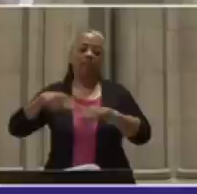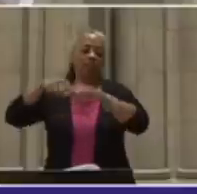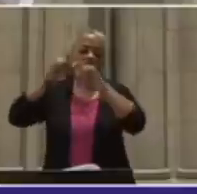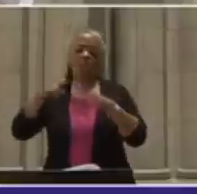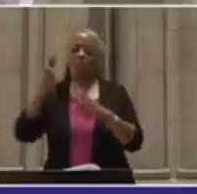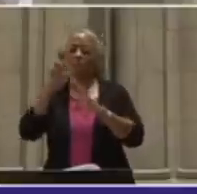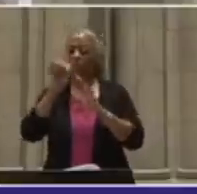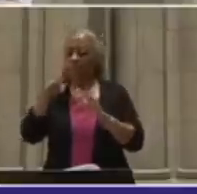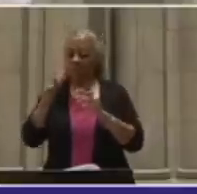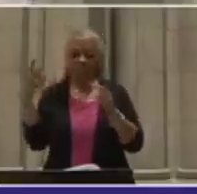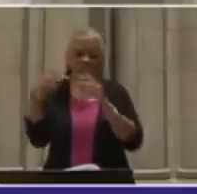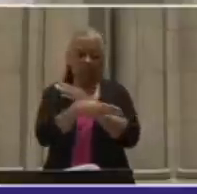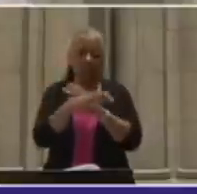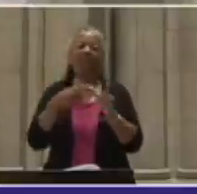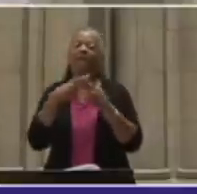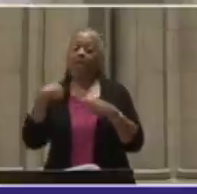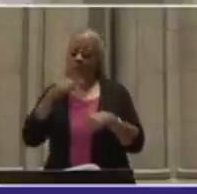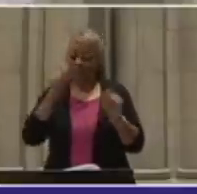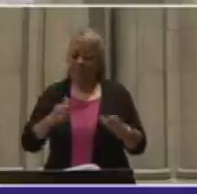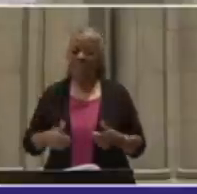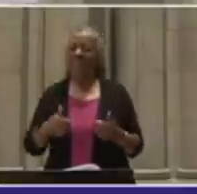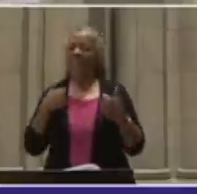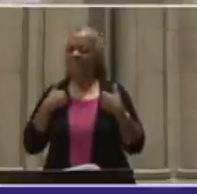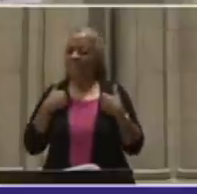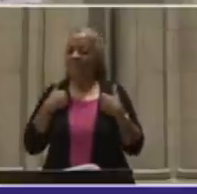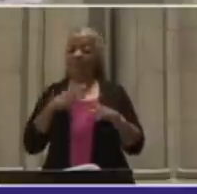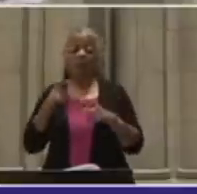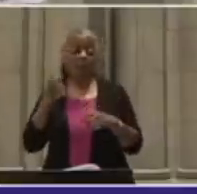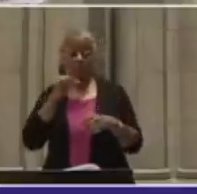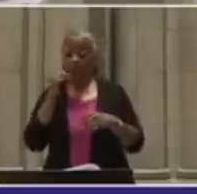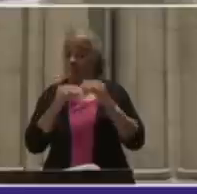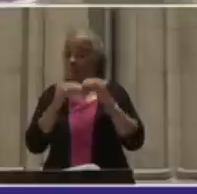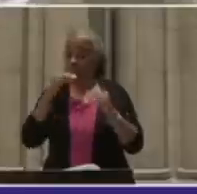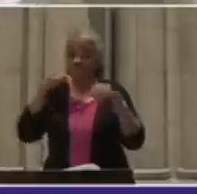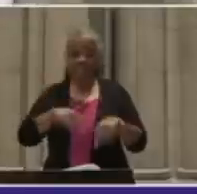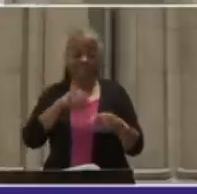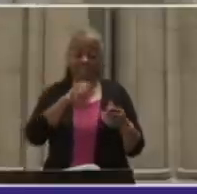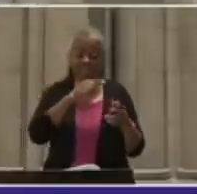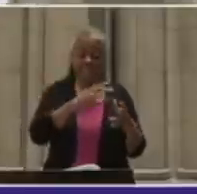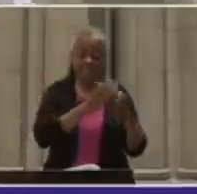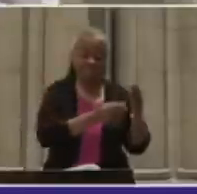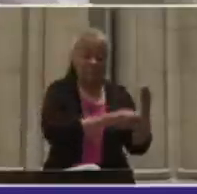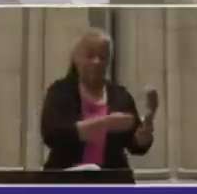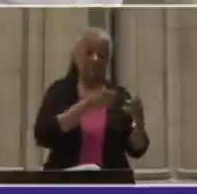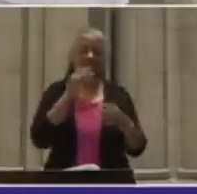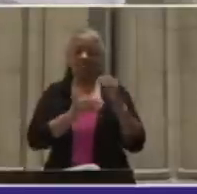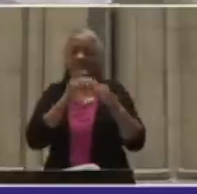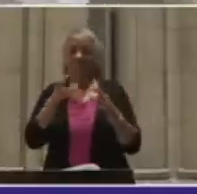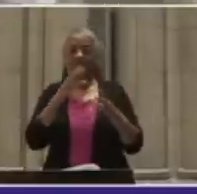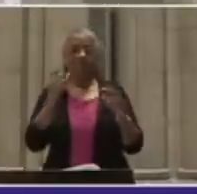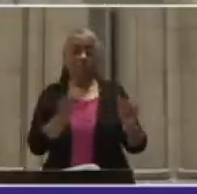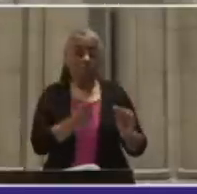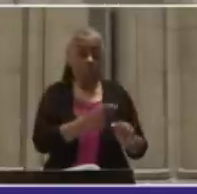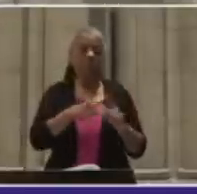on utilities shut off. Then we could live. But if we don't fix these fissures, fix these wounds, death